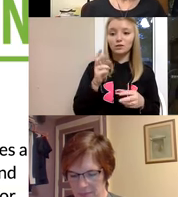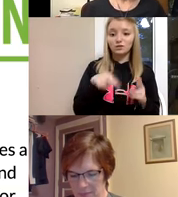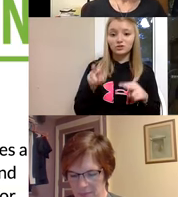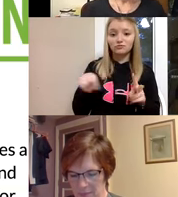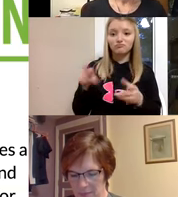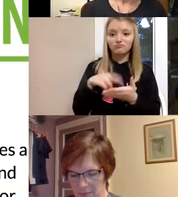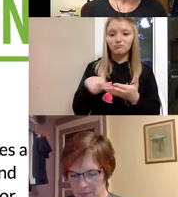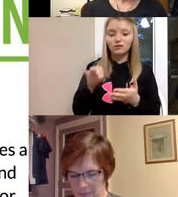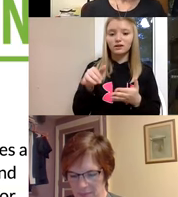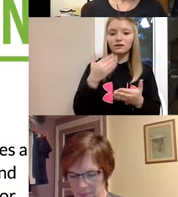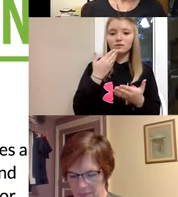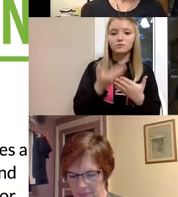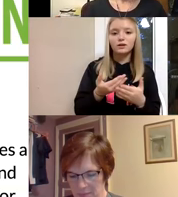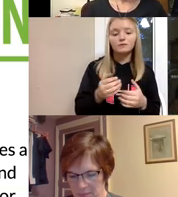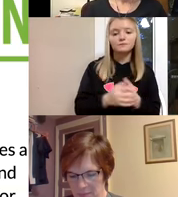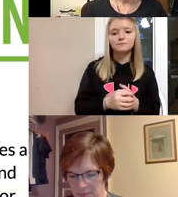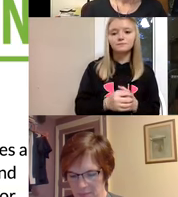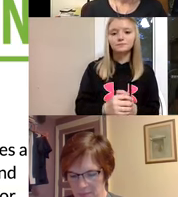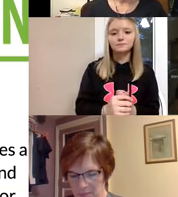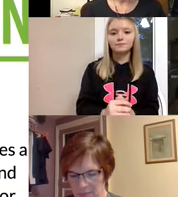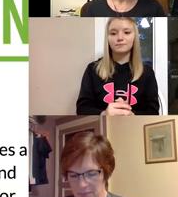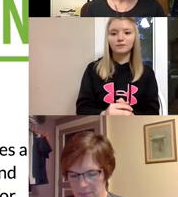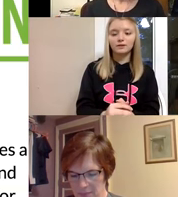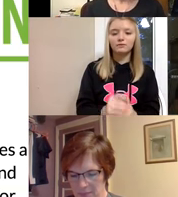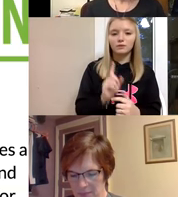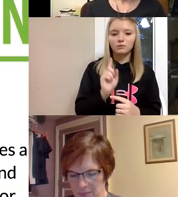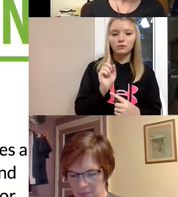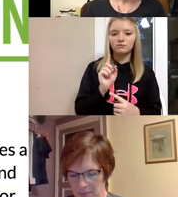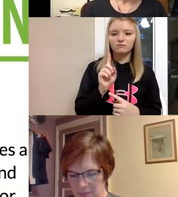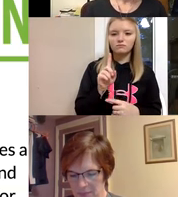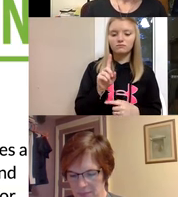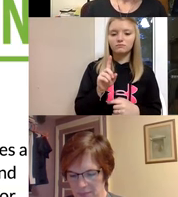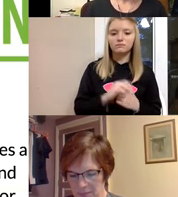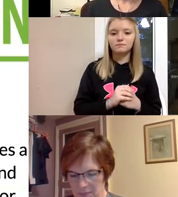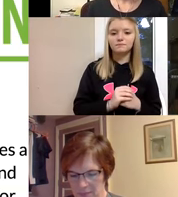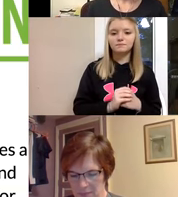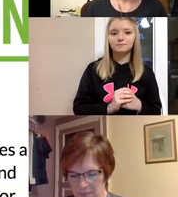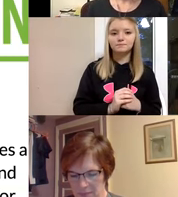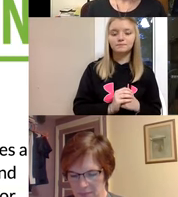well. Give me one quick second. So